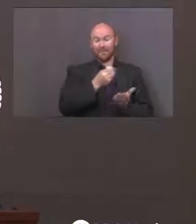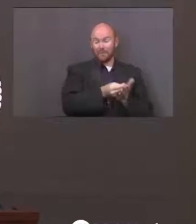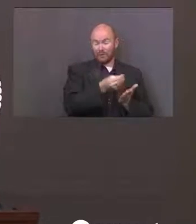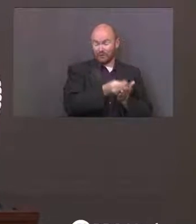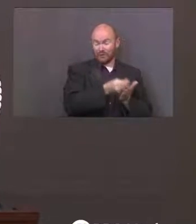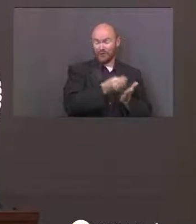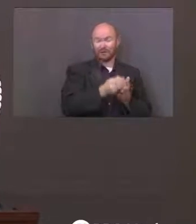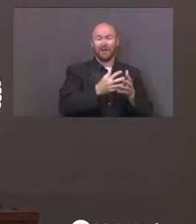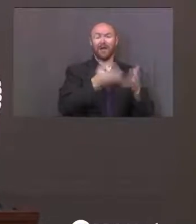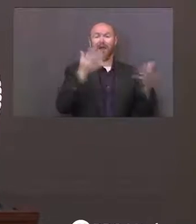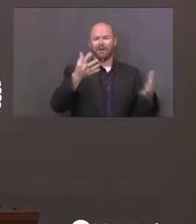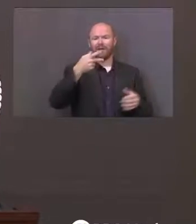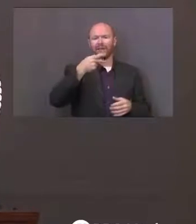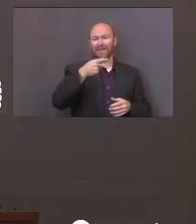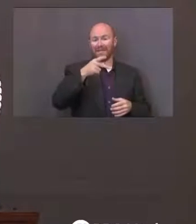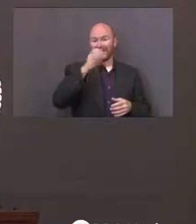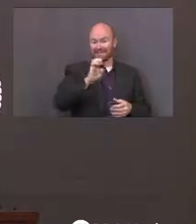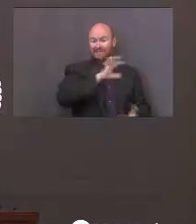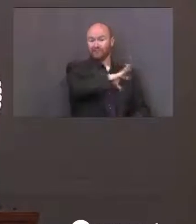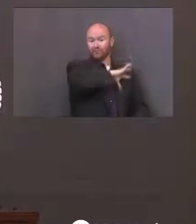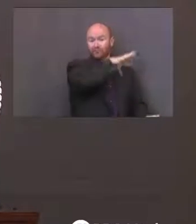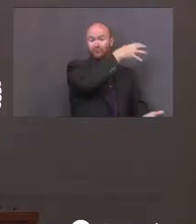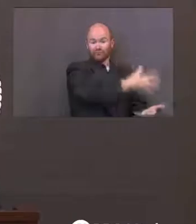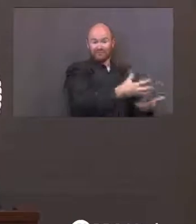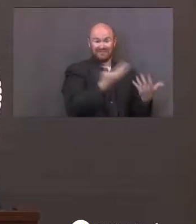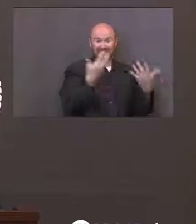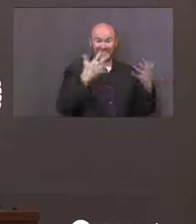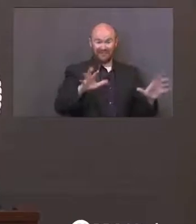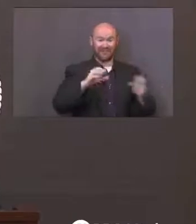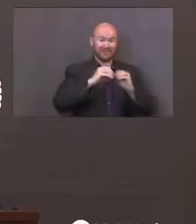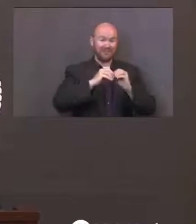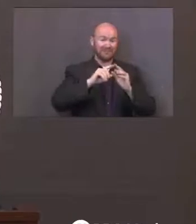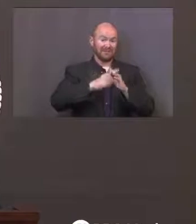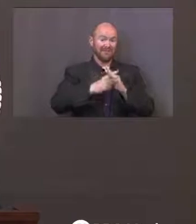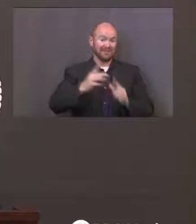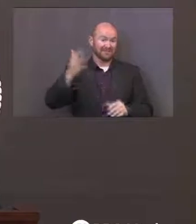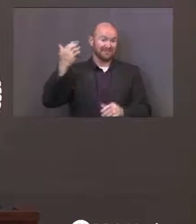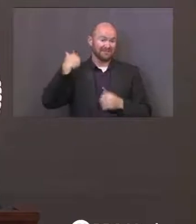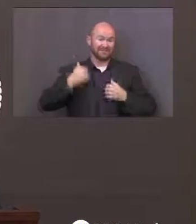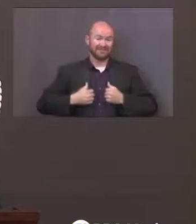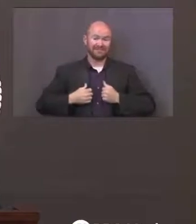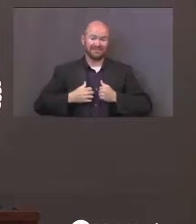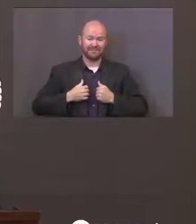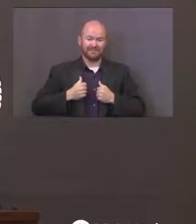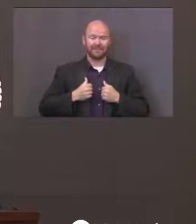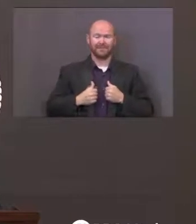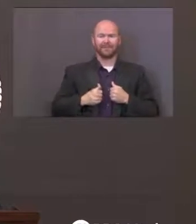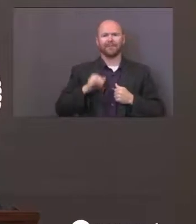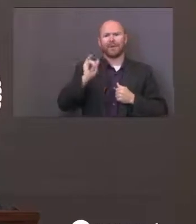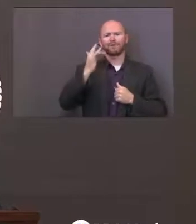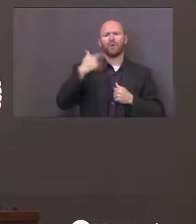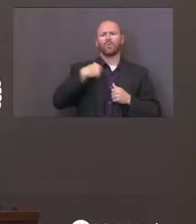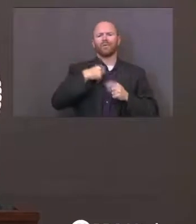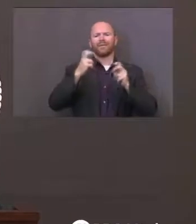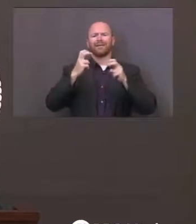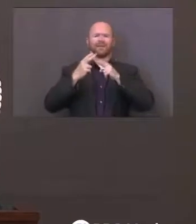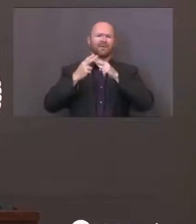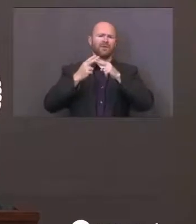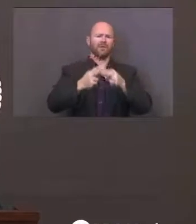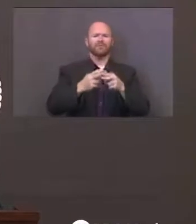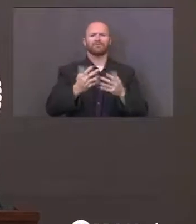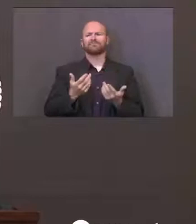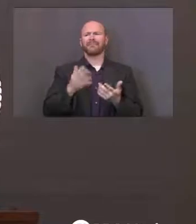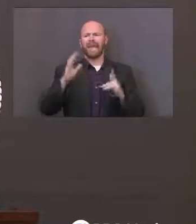emergency situation, we needed to do that in a very rapid way, hence the emergency declaration. We spent about